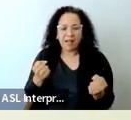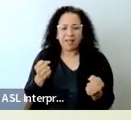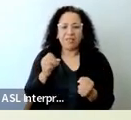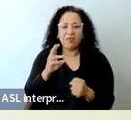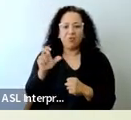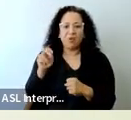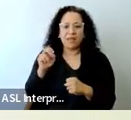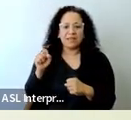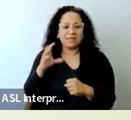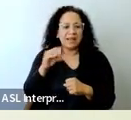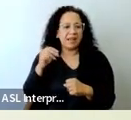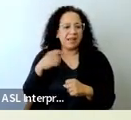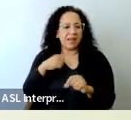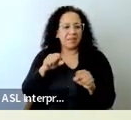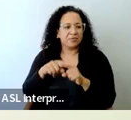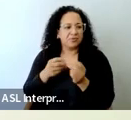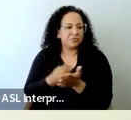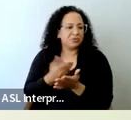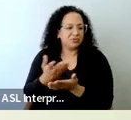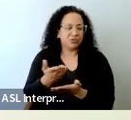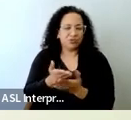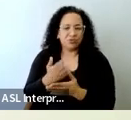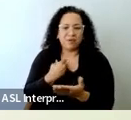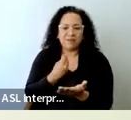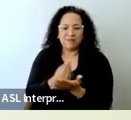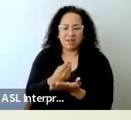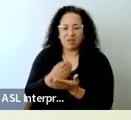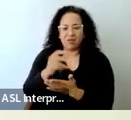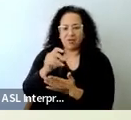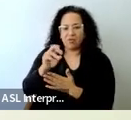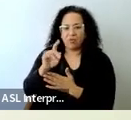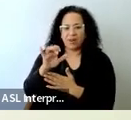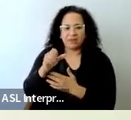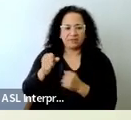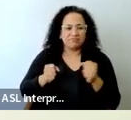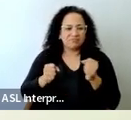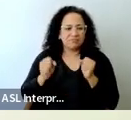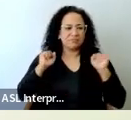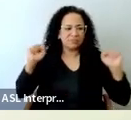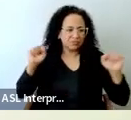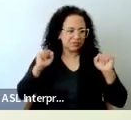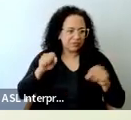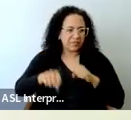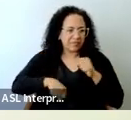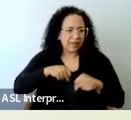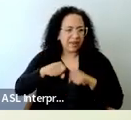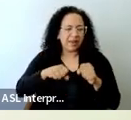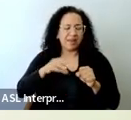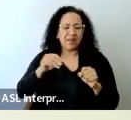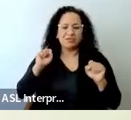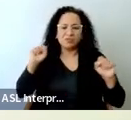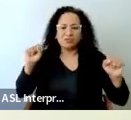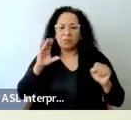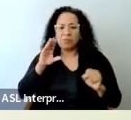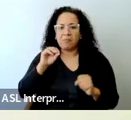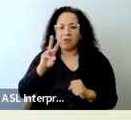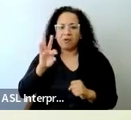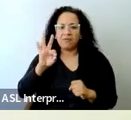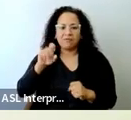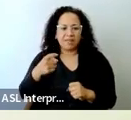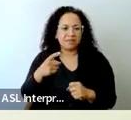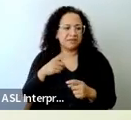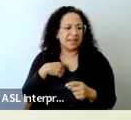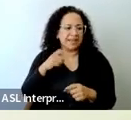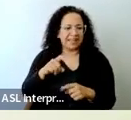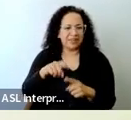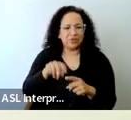able to purchase through my funds an Ortrack exercise bike and Bowflex. I was able to lose the need to wait for a